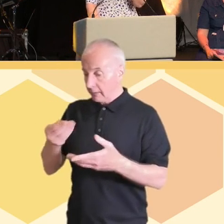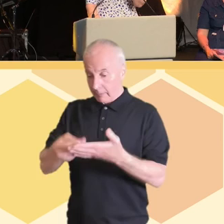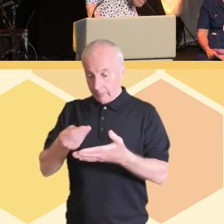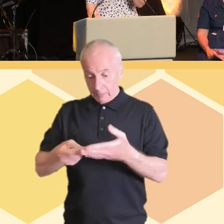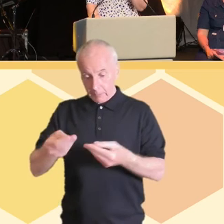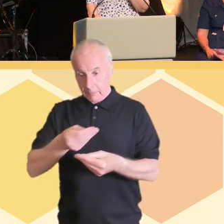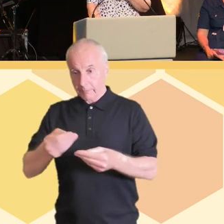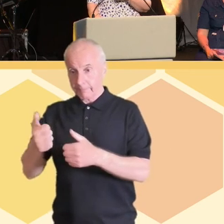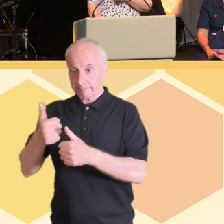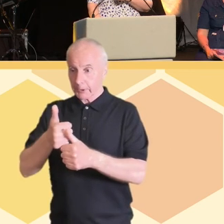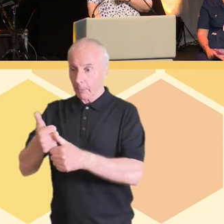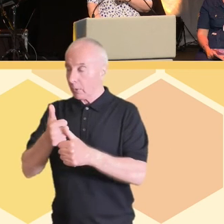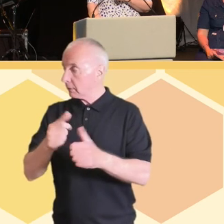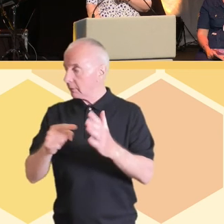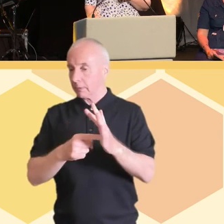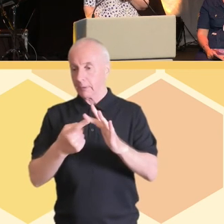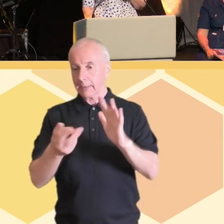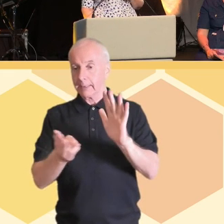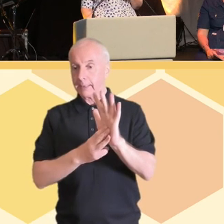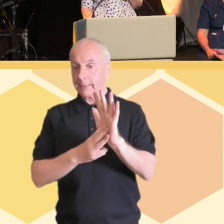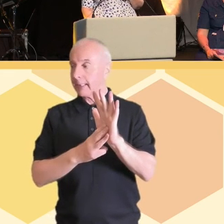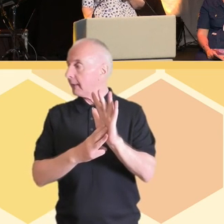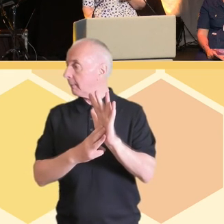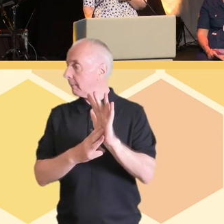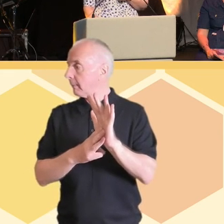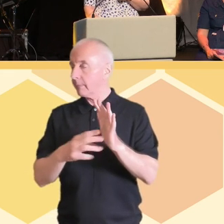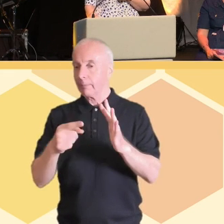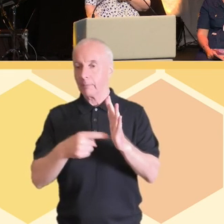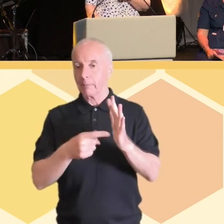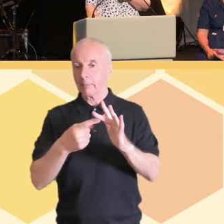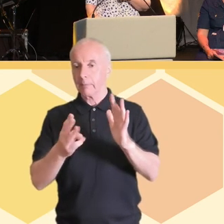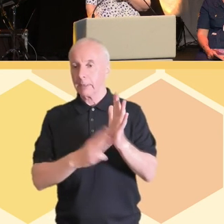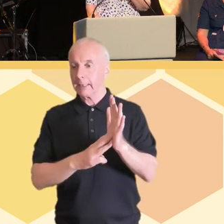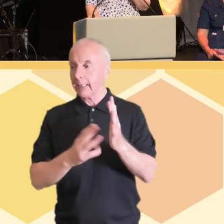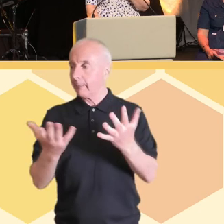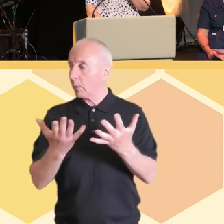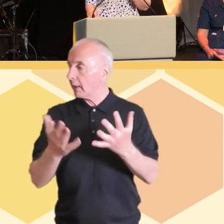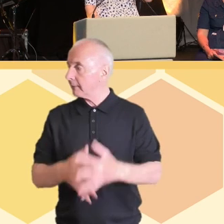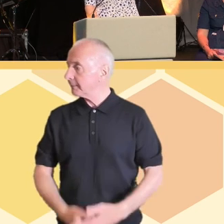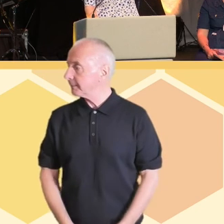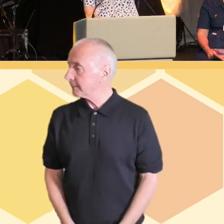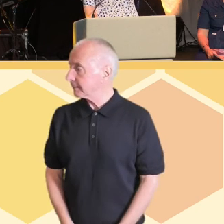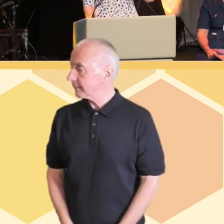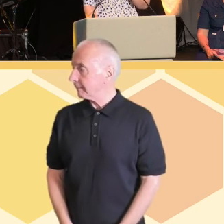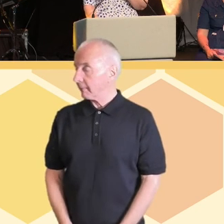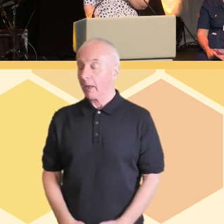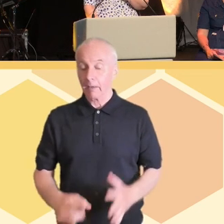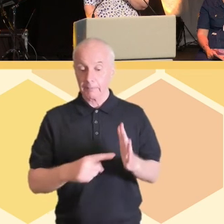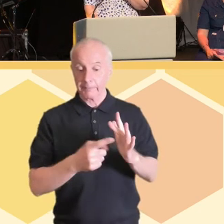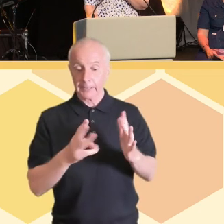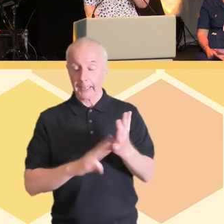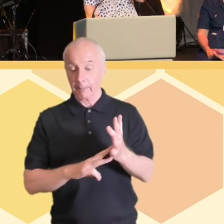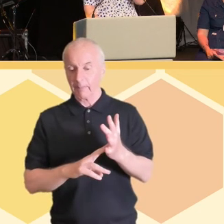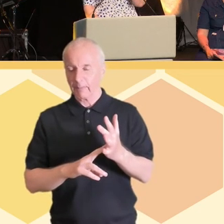is Tim here. Is Tim in the room? Or is he on his stand as we speak? He's probably on his stand. But oh, no, he's there. Look, he's right at the back